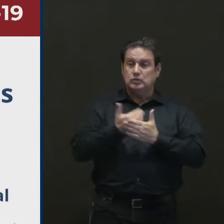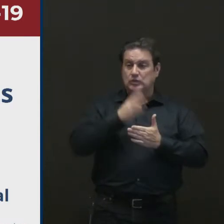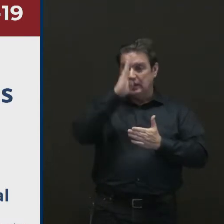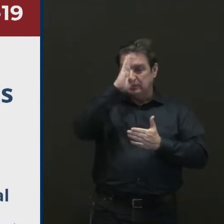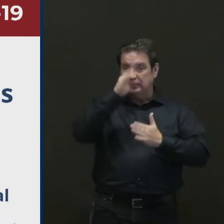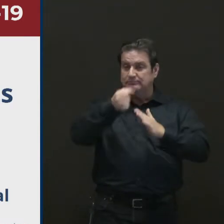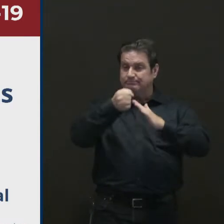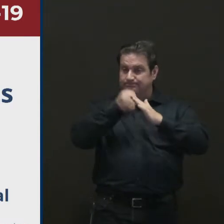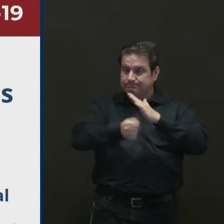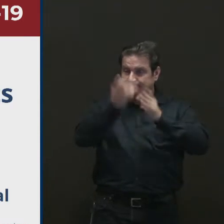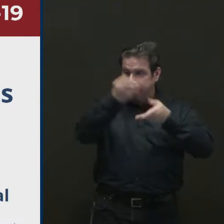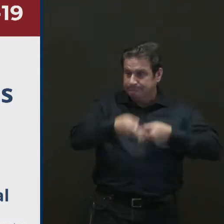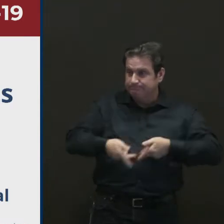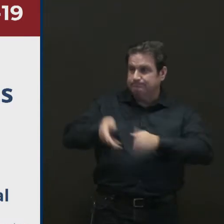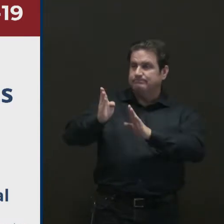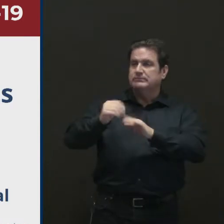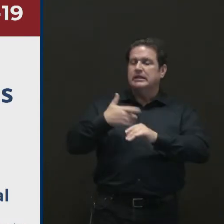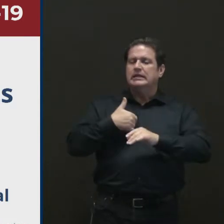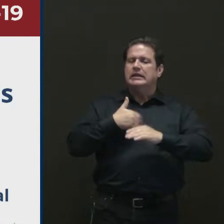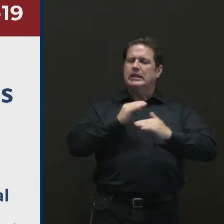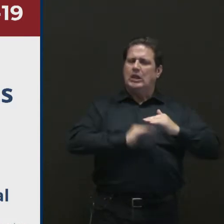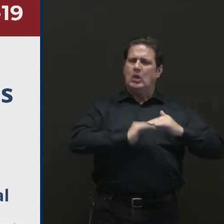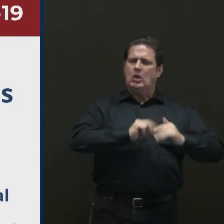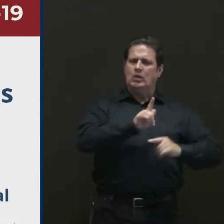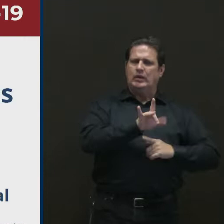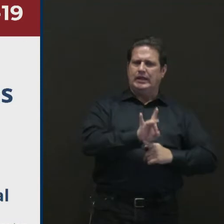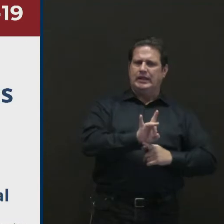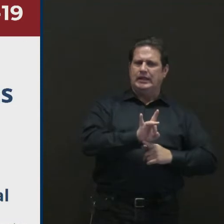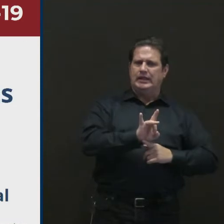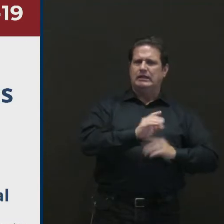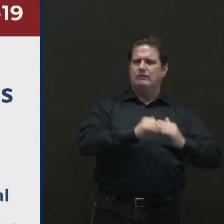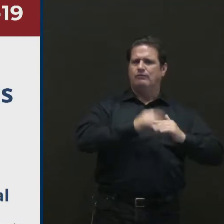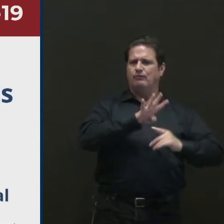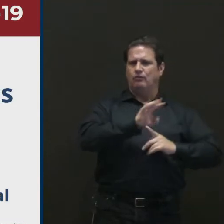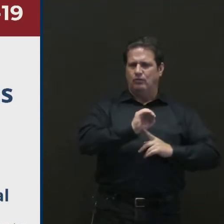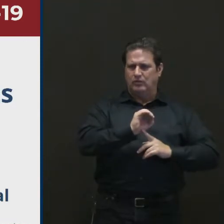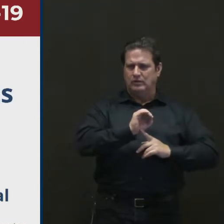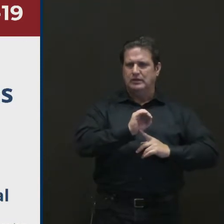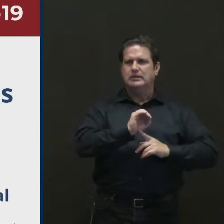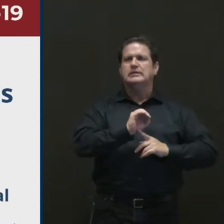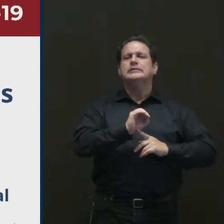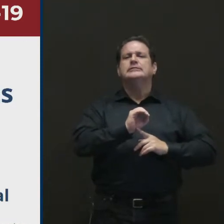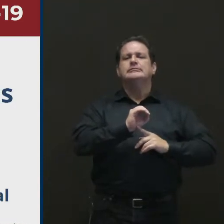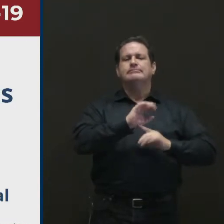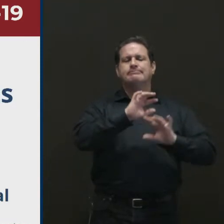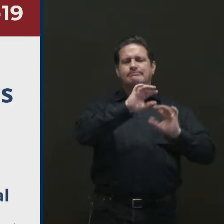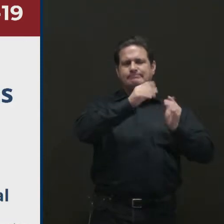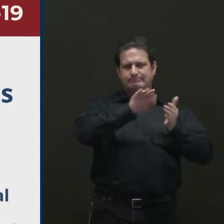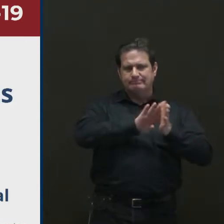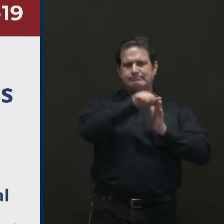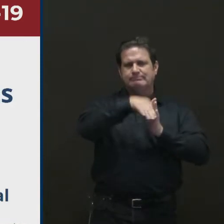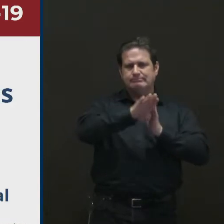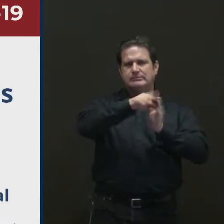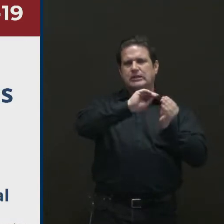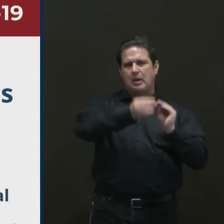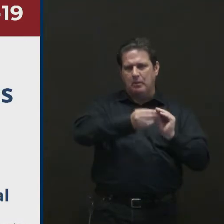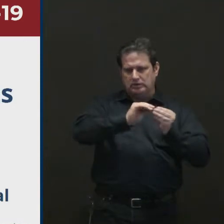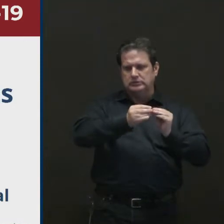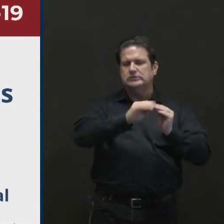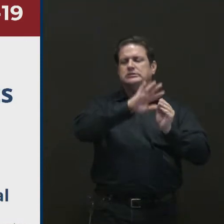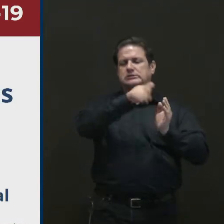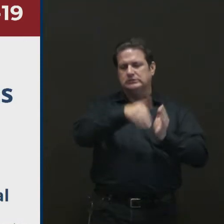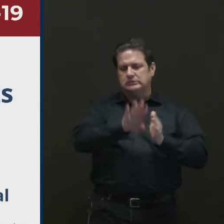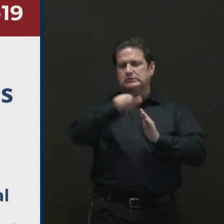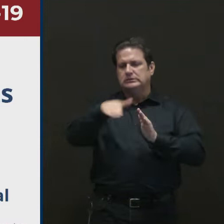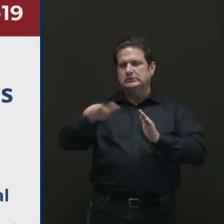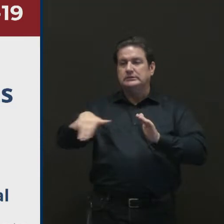up from, we got a low of about 38 under 40 a couple weeks ago, and it's been up and down a little bit over the last several weeks.